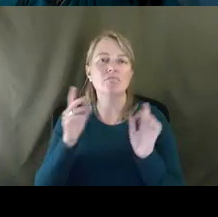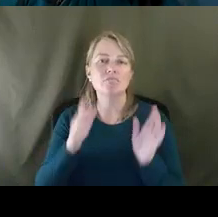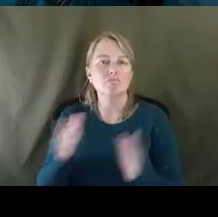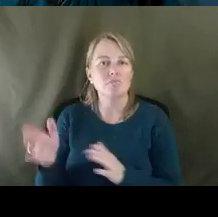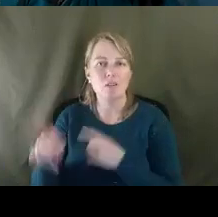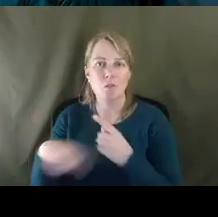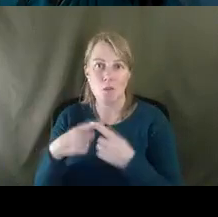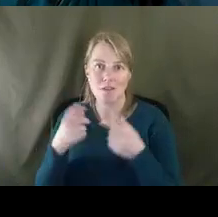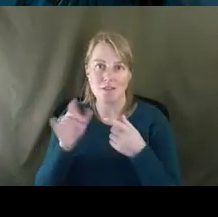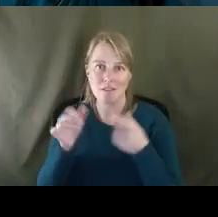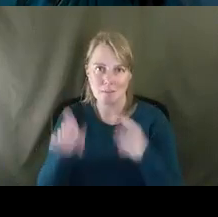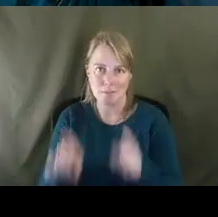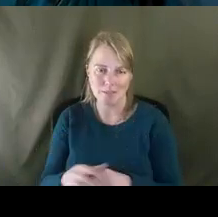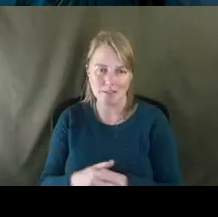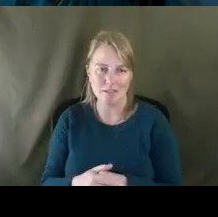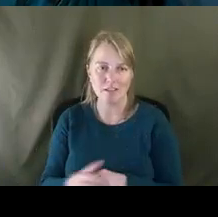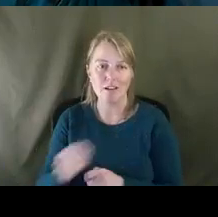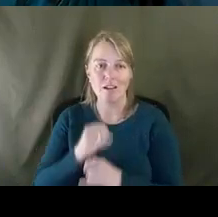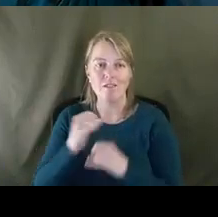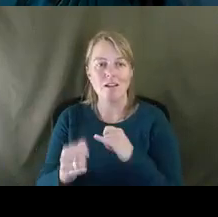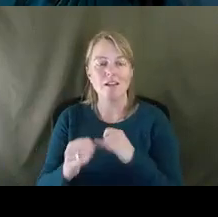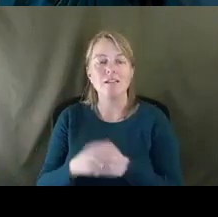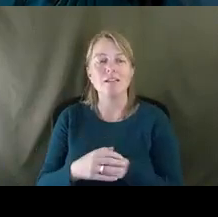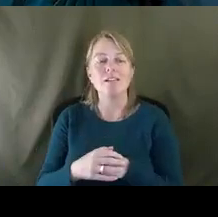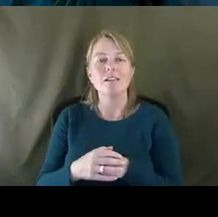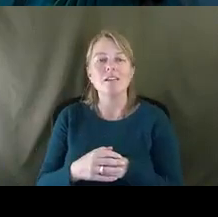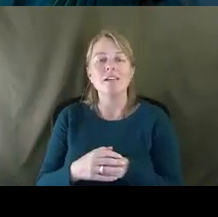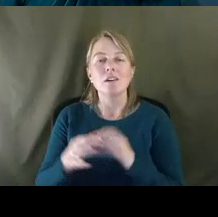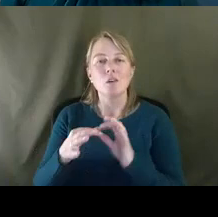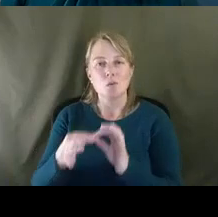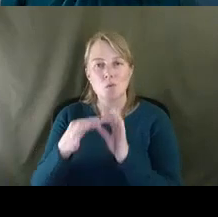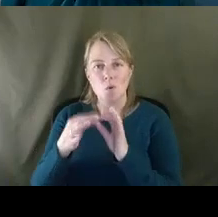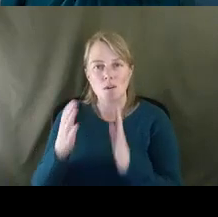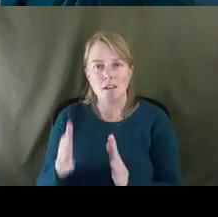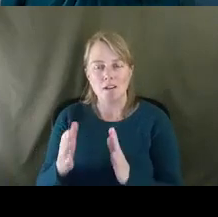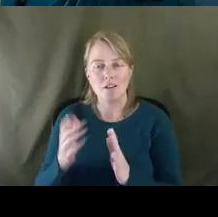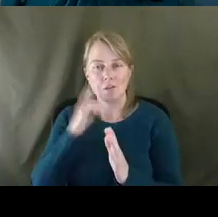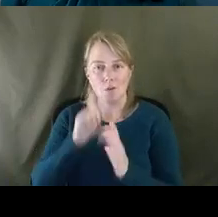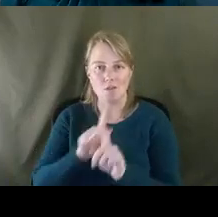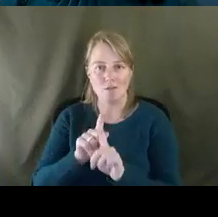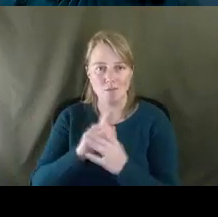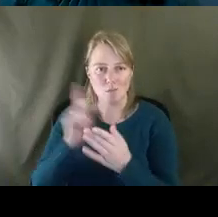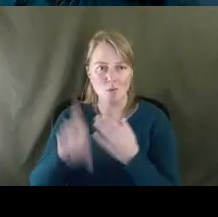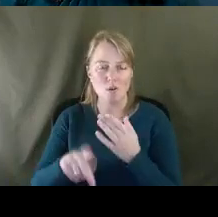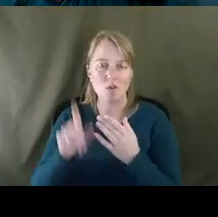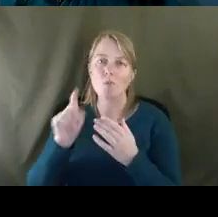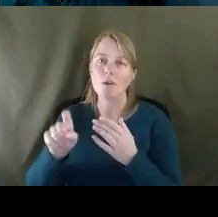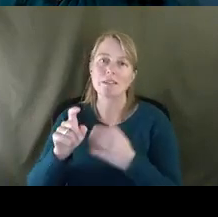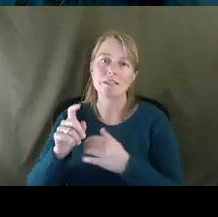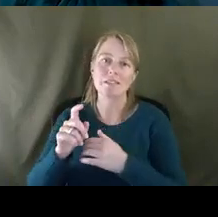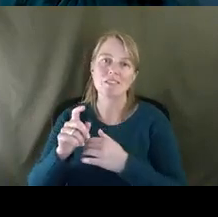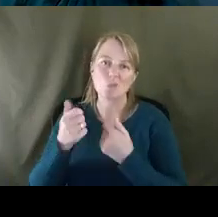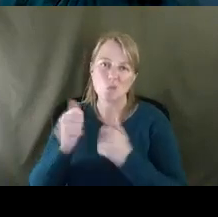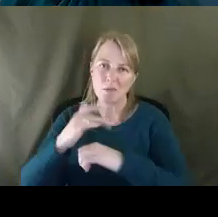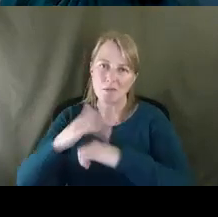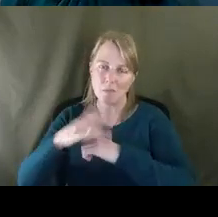happens. And finally, as the coordinator of a mentorship program, you want to be as available as you can to